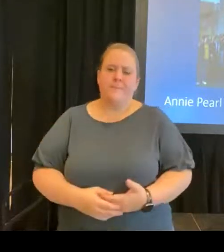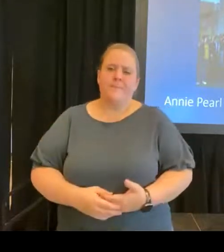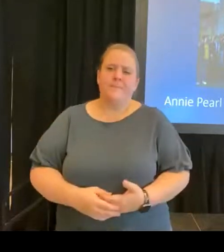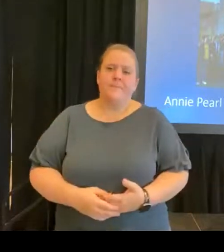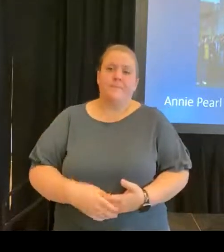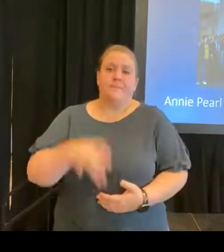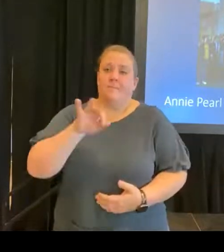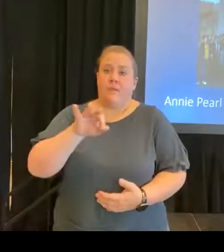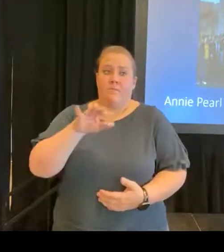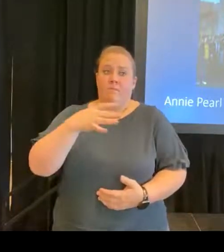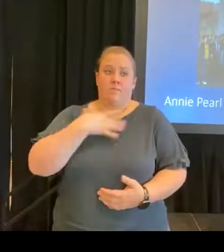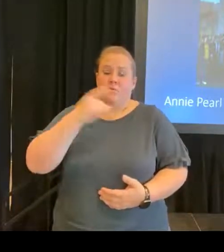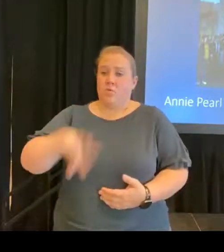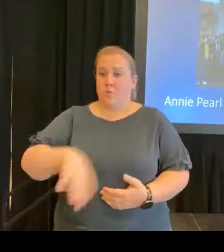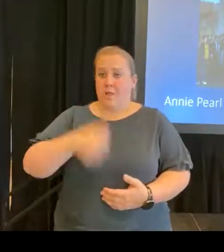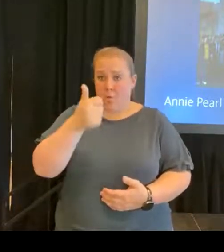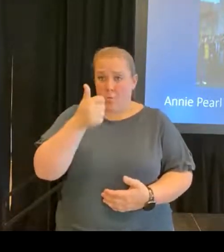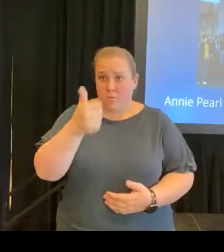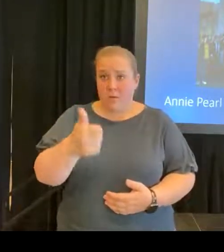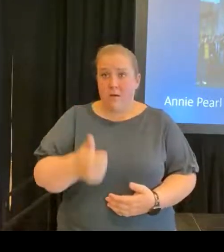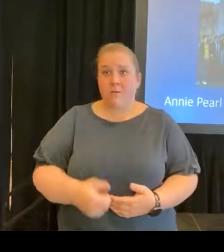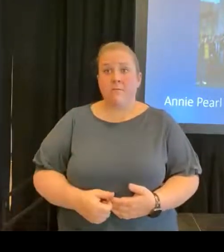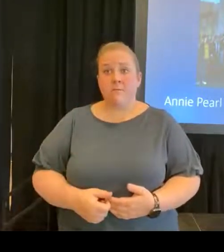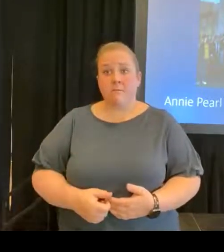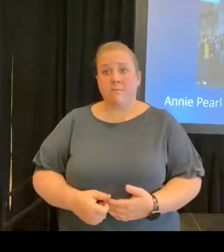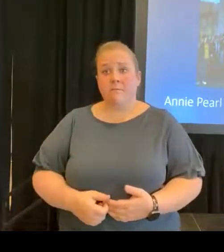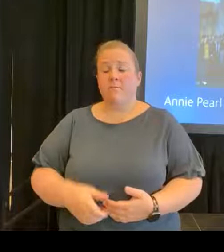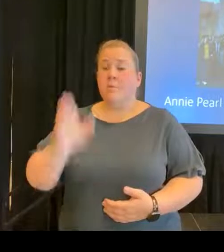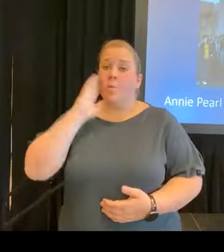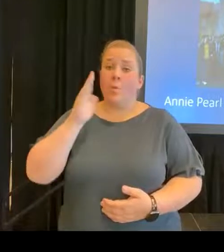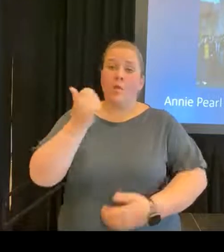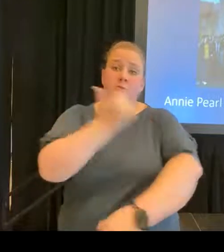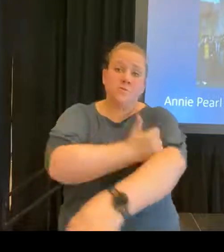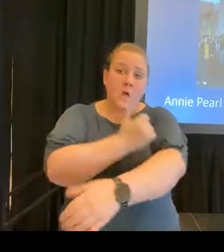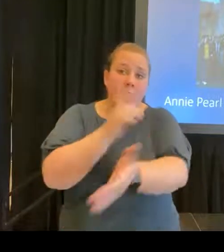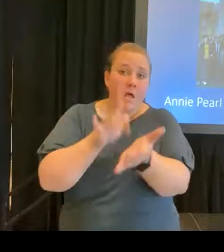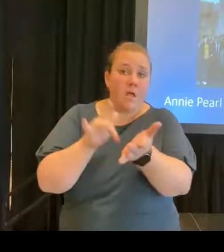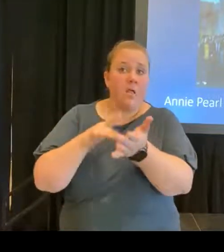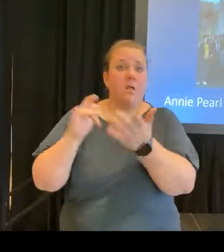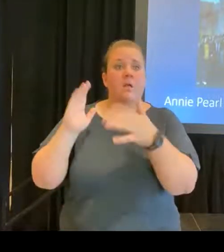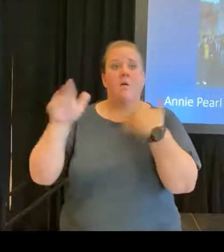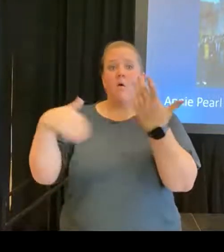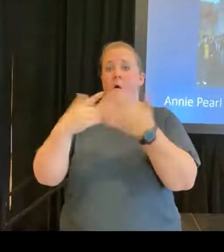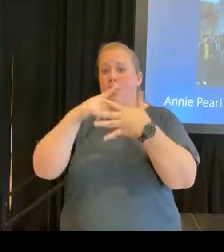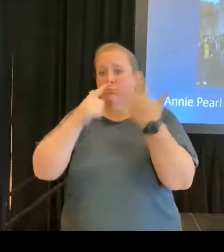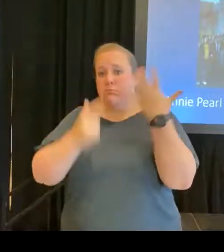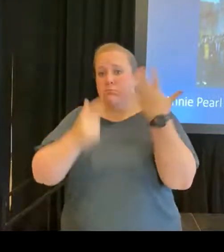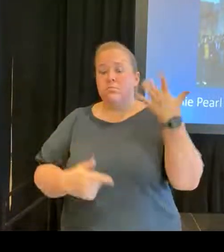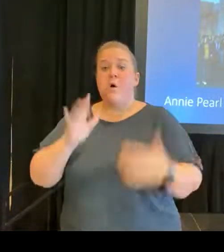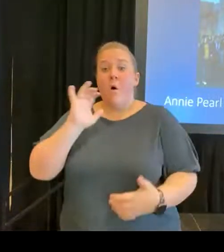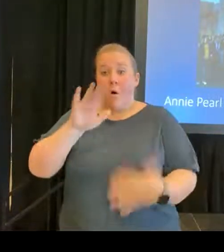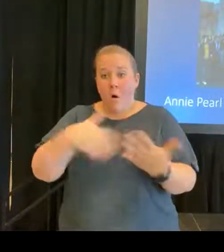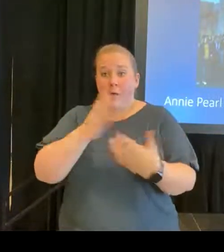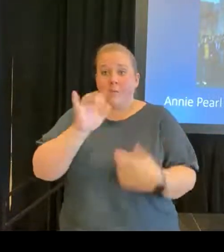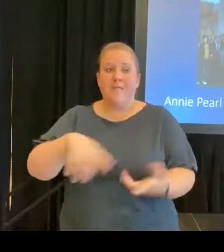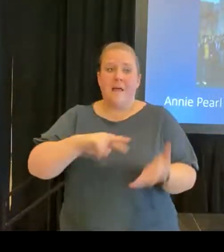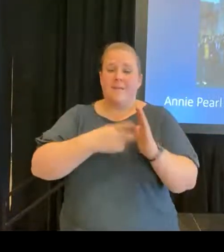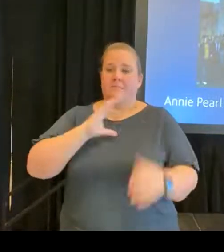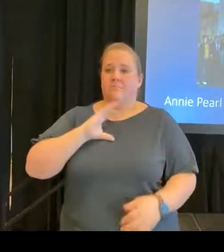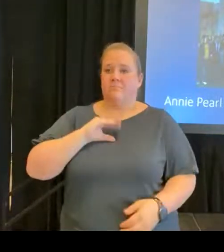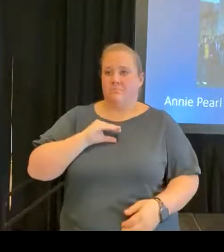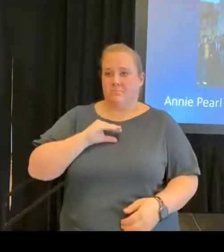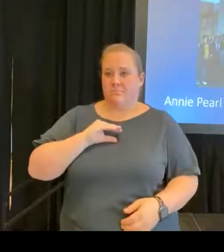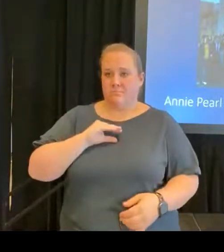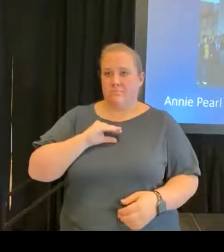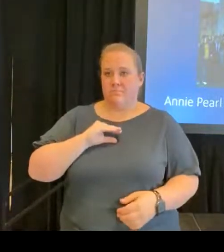If you don't like yourself, you do drugs. All of this is a sign of low self-esteem.